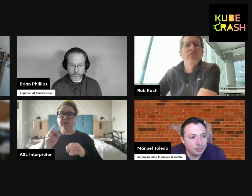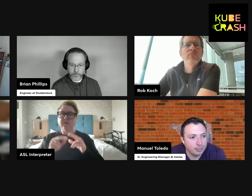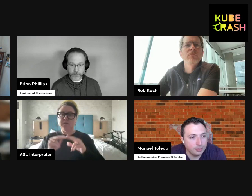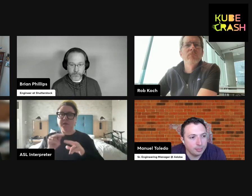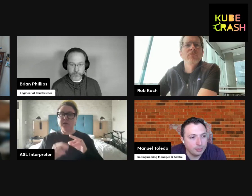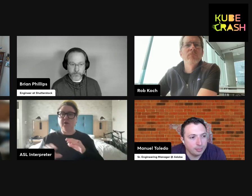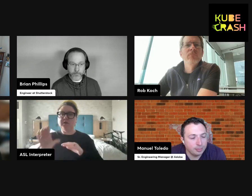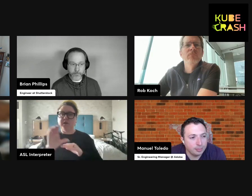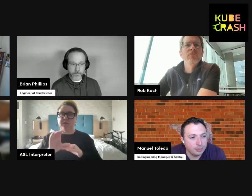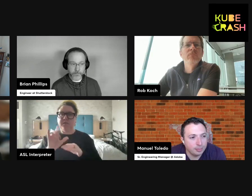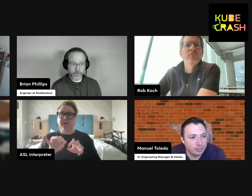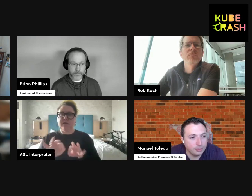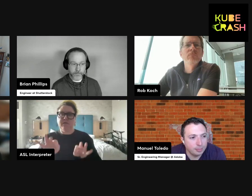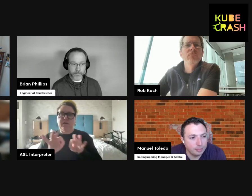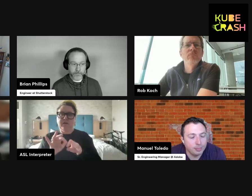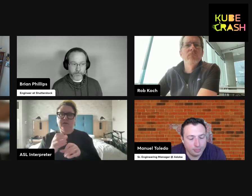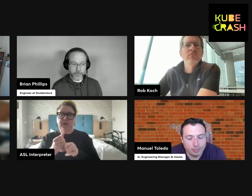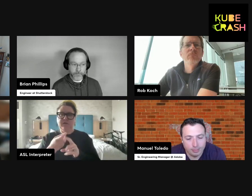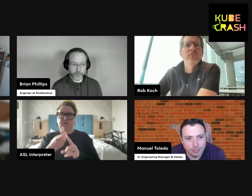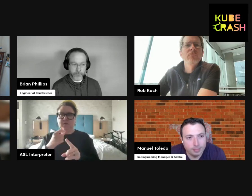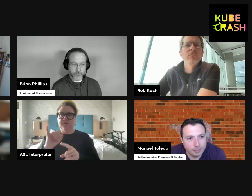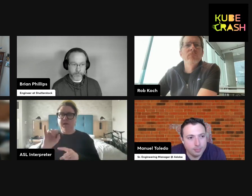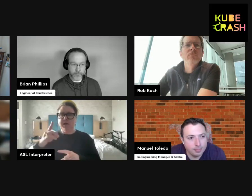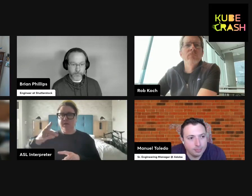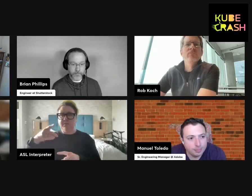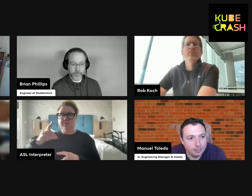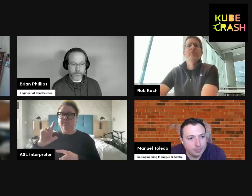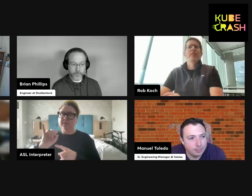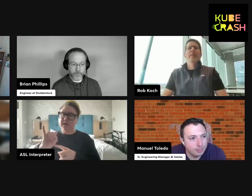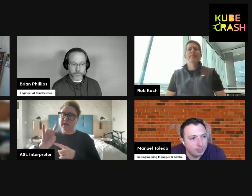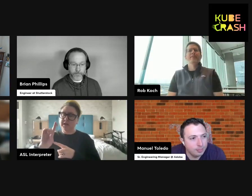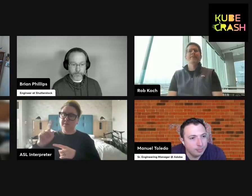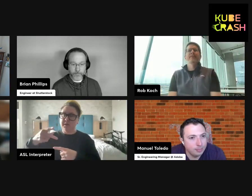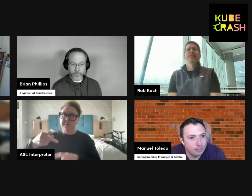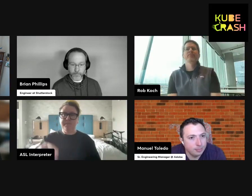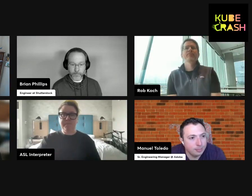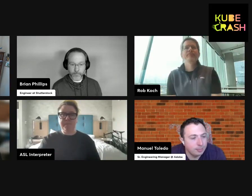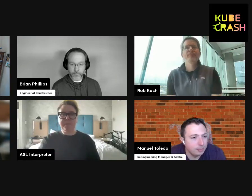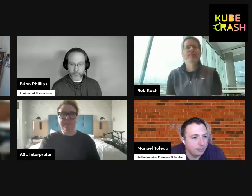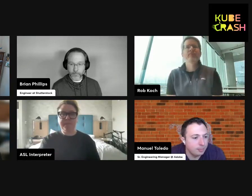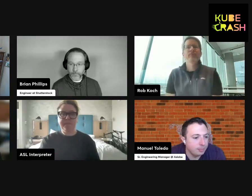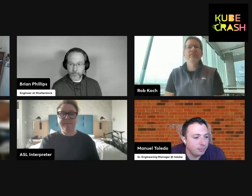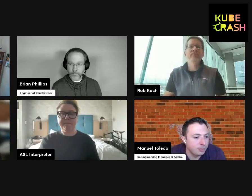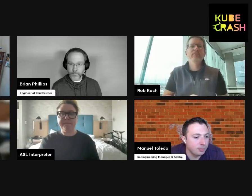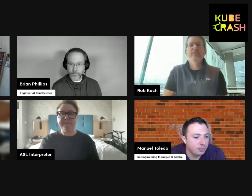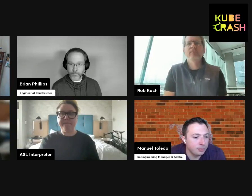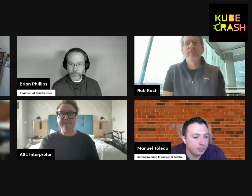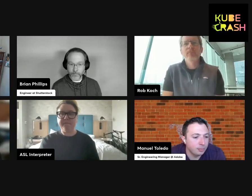the value you get from an IDP.